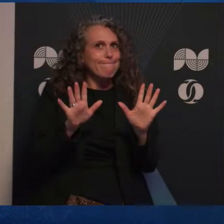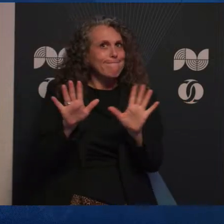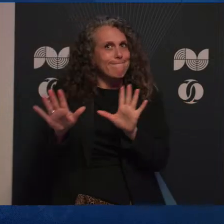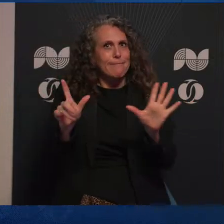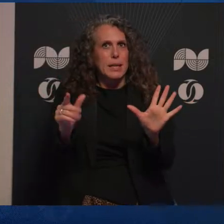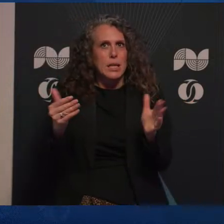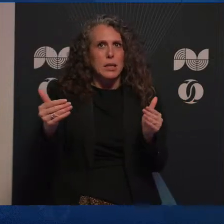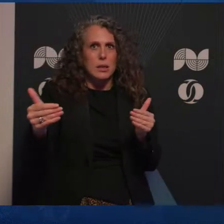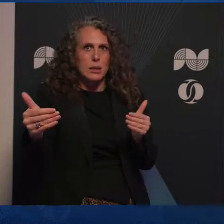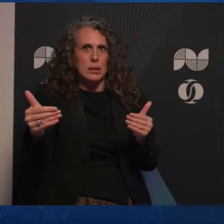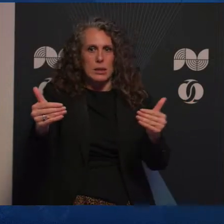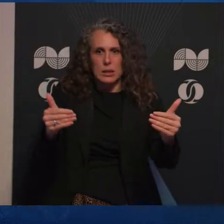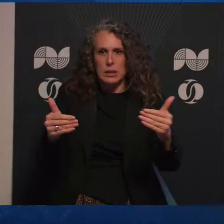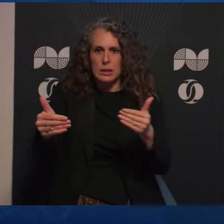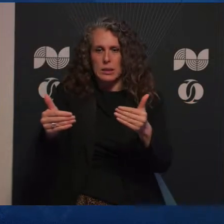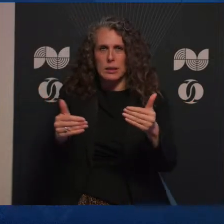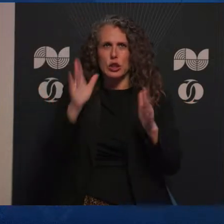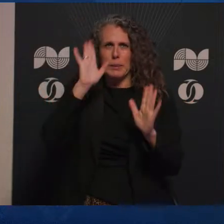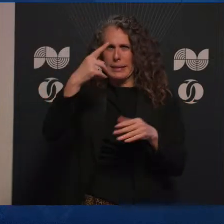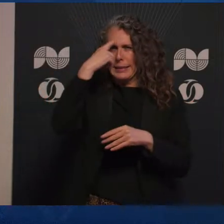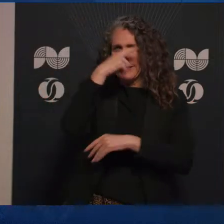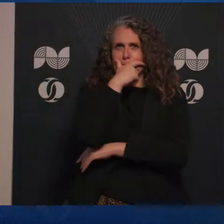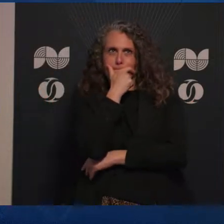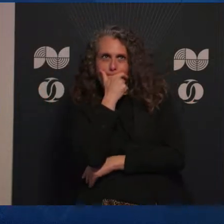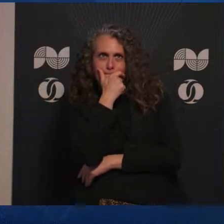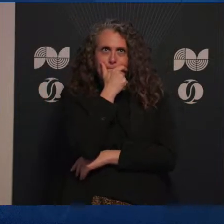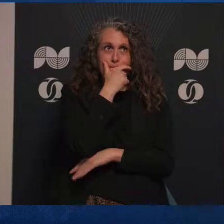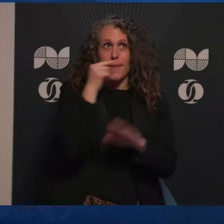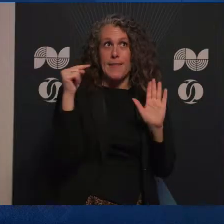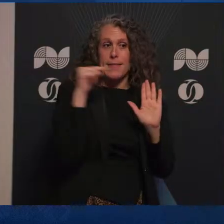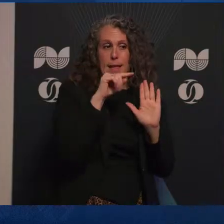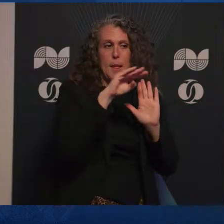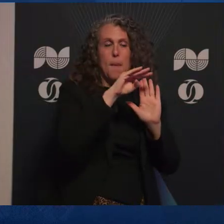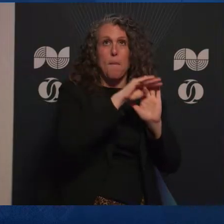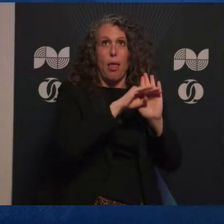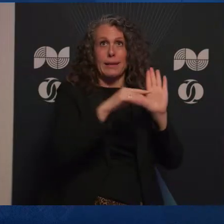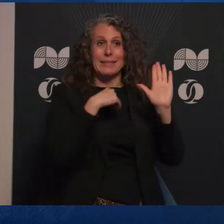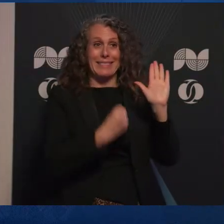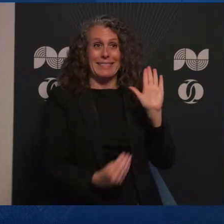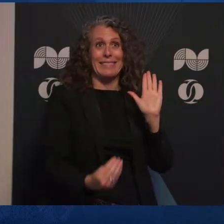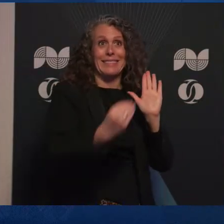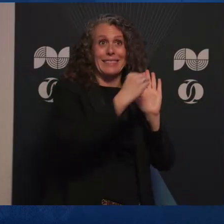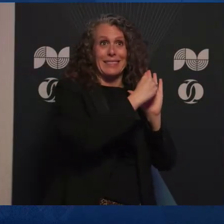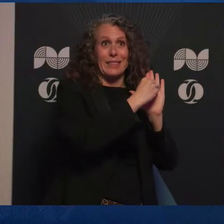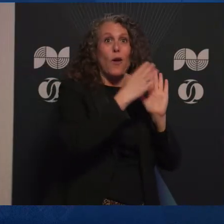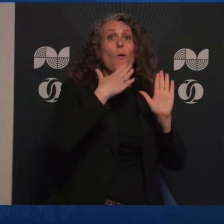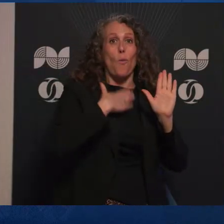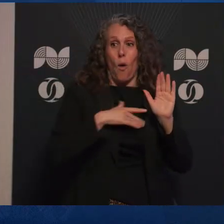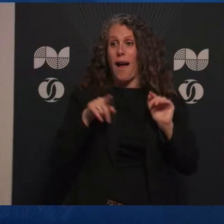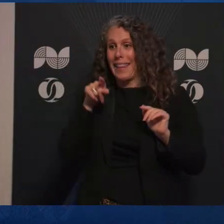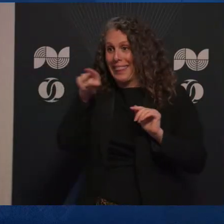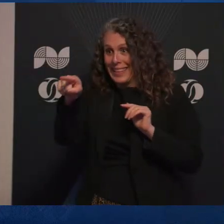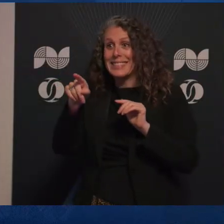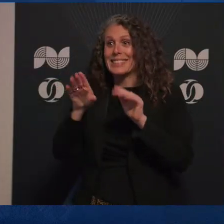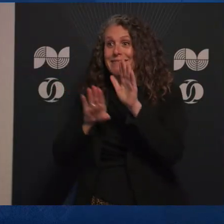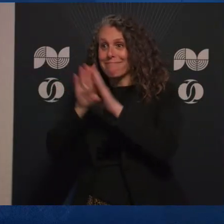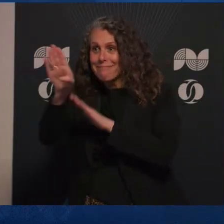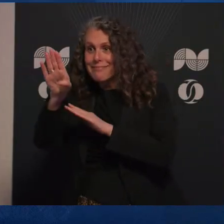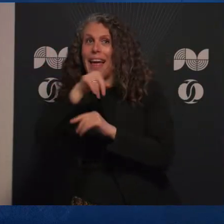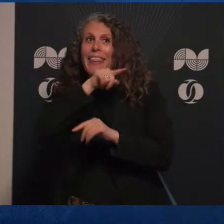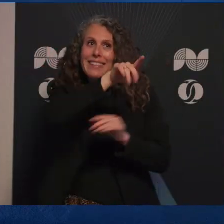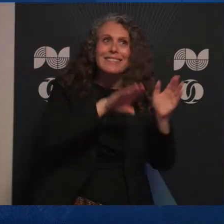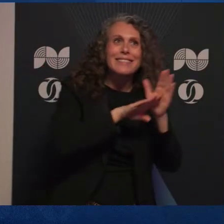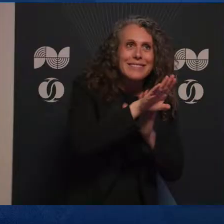be quite smart about how you design policies so they don't set you back on the primary objective of industrial policy, which